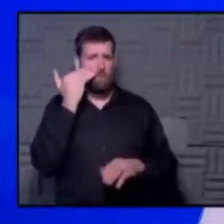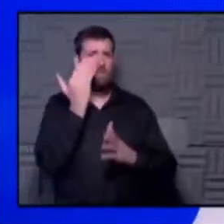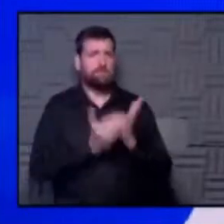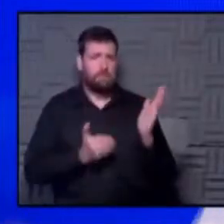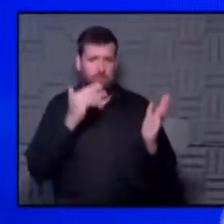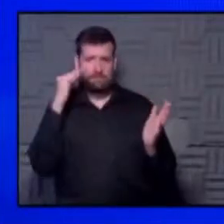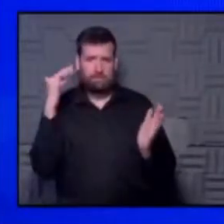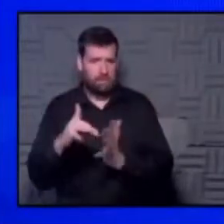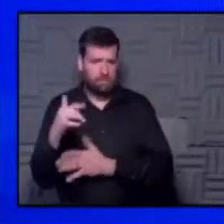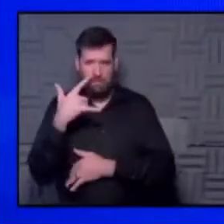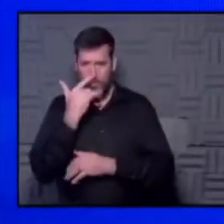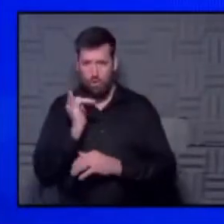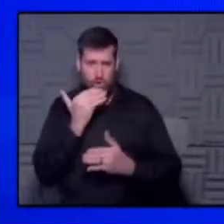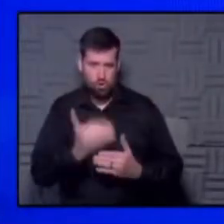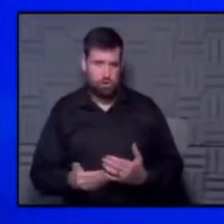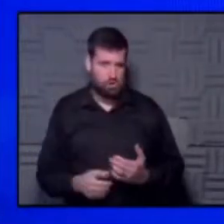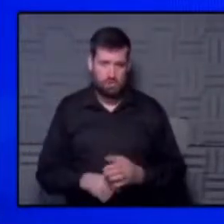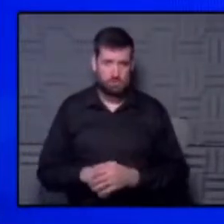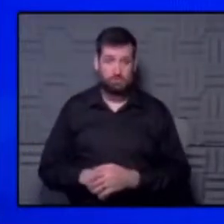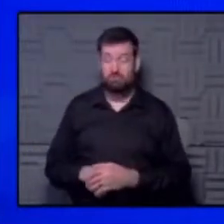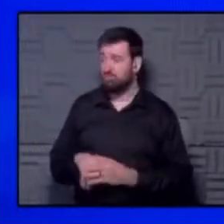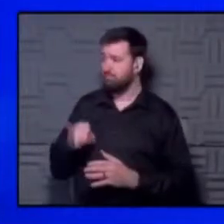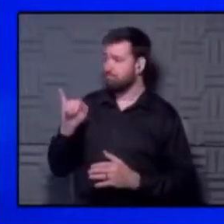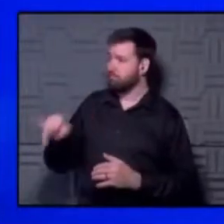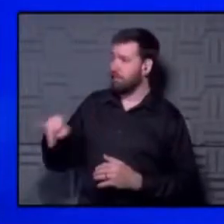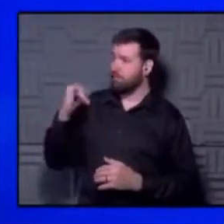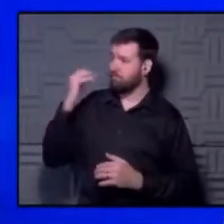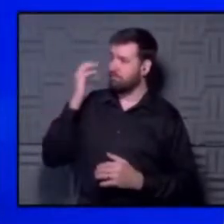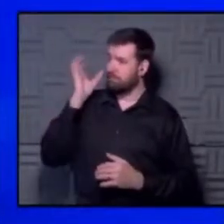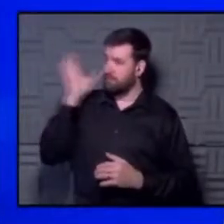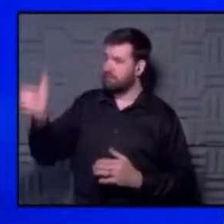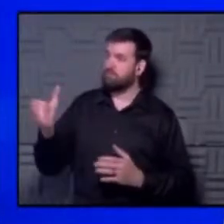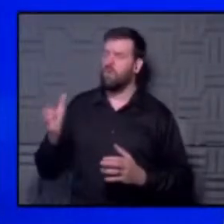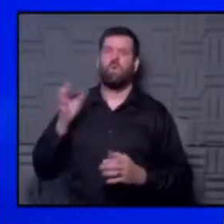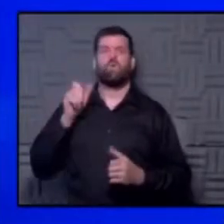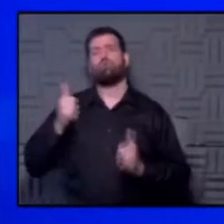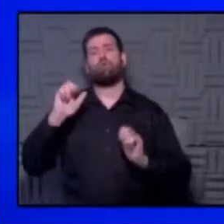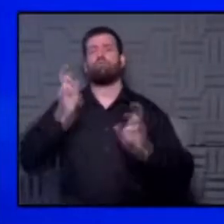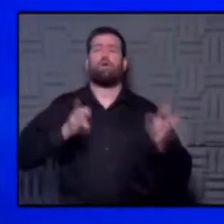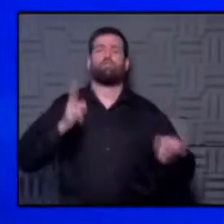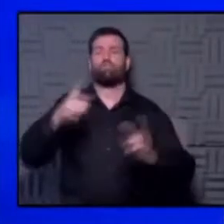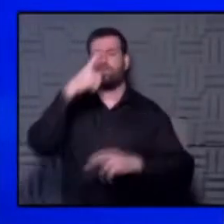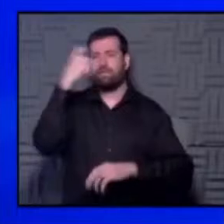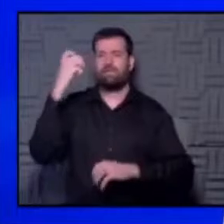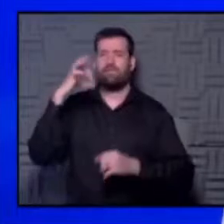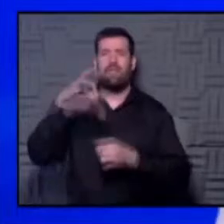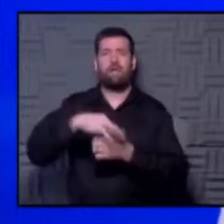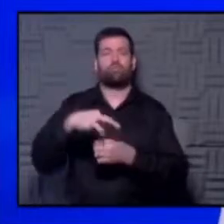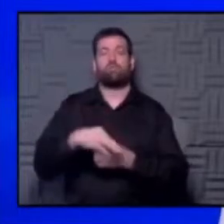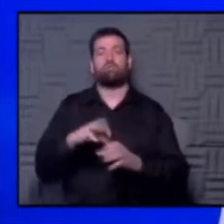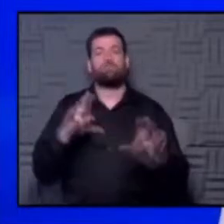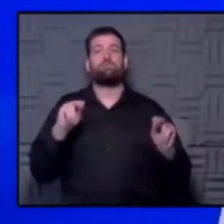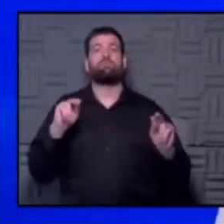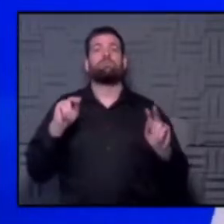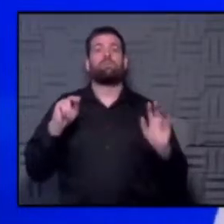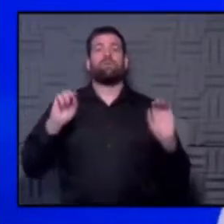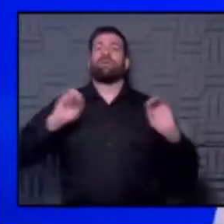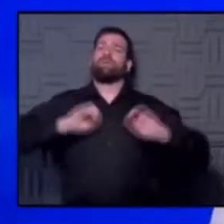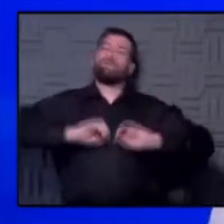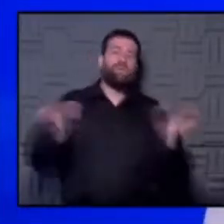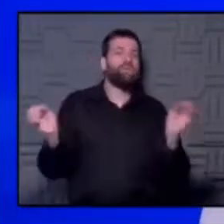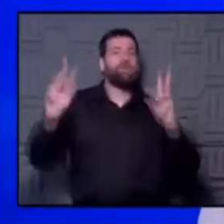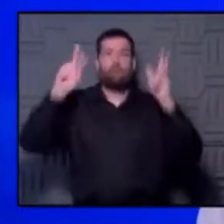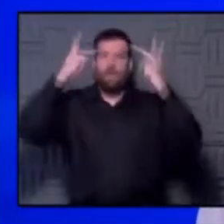look pretty good, Dana. So yeah. I don't think that this idea that there's going to be a vaccine out, they're trying to rush it because of the election. Let's make this apolitical for a minute. Let's